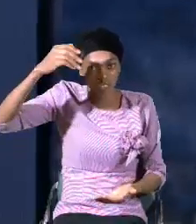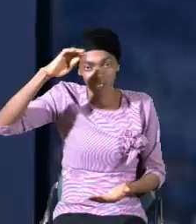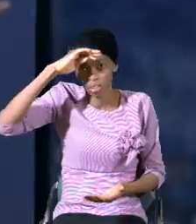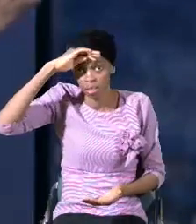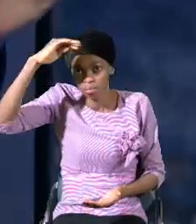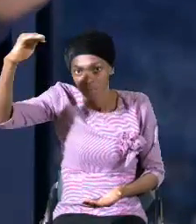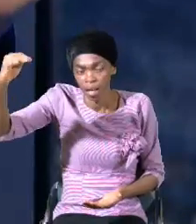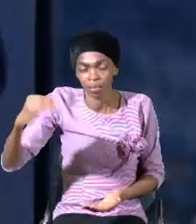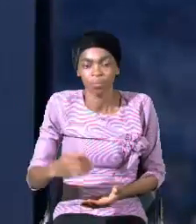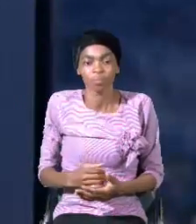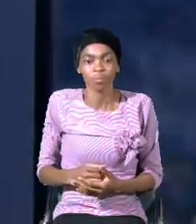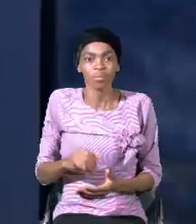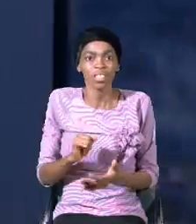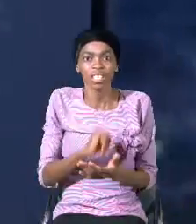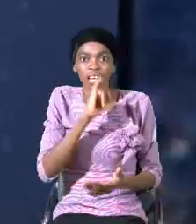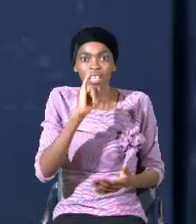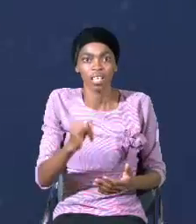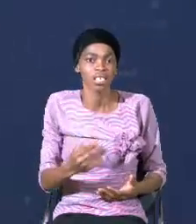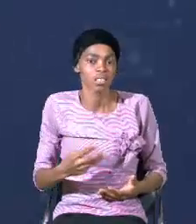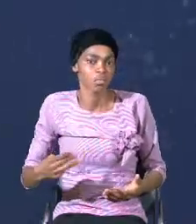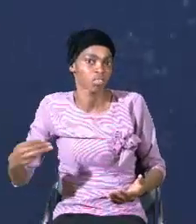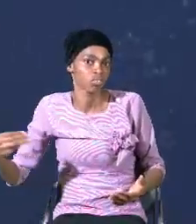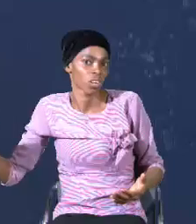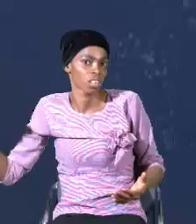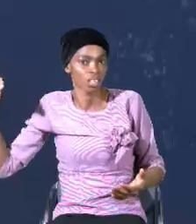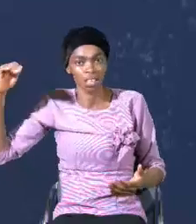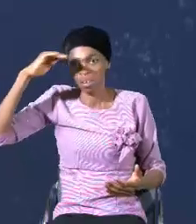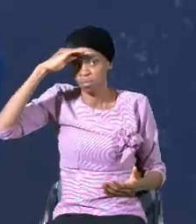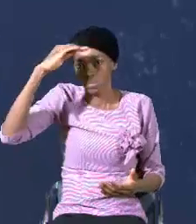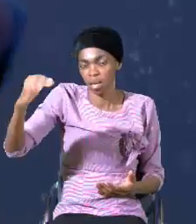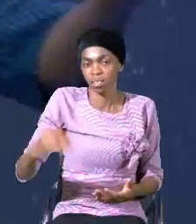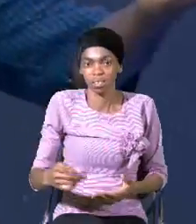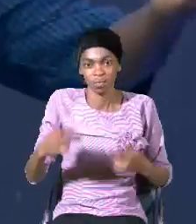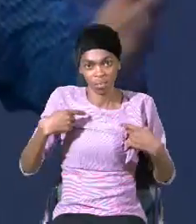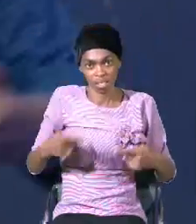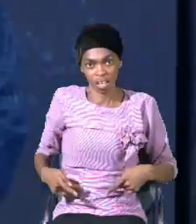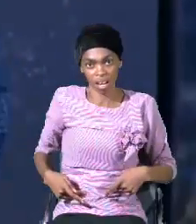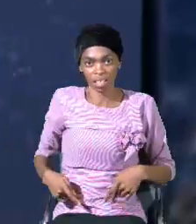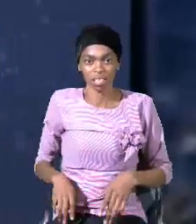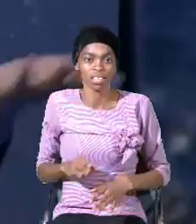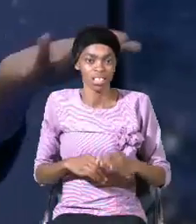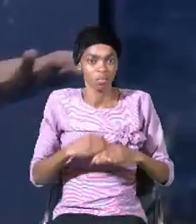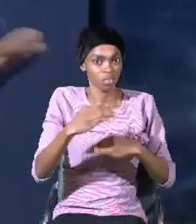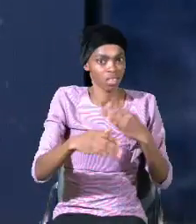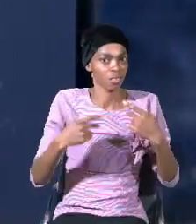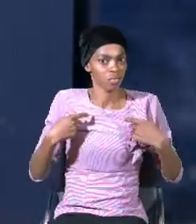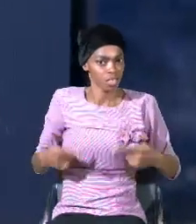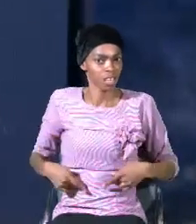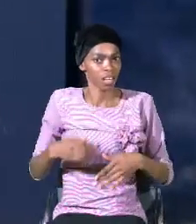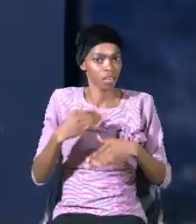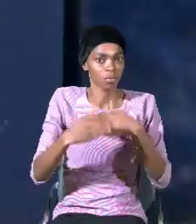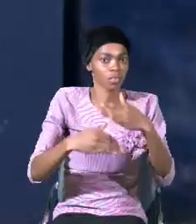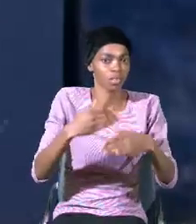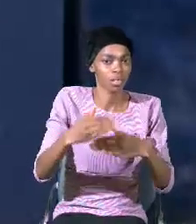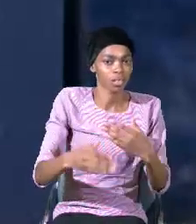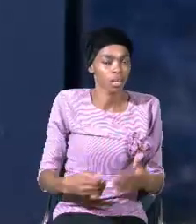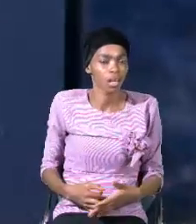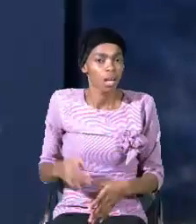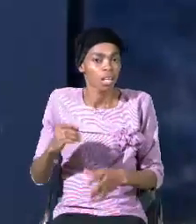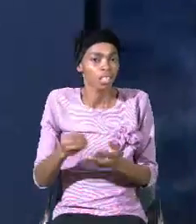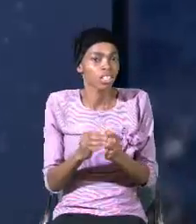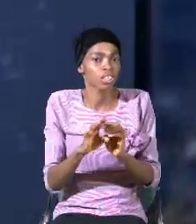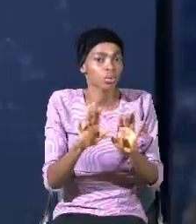a certain rich man, progressive man, physically, of a certain rich man, brought forth plentifully.